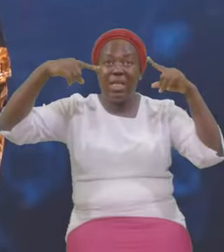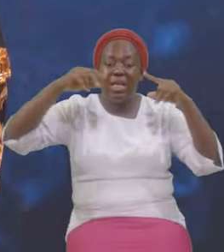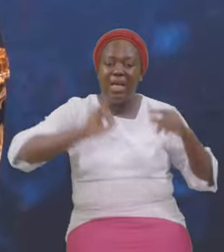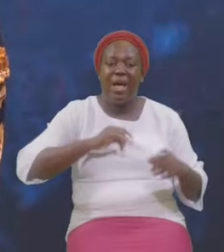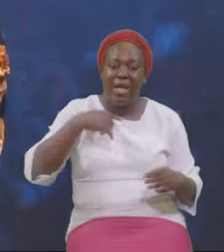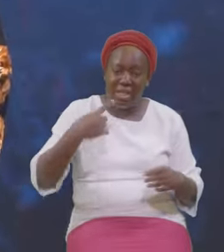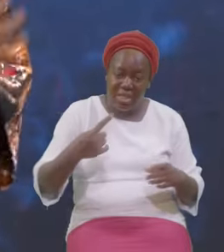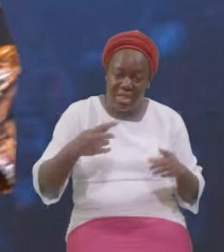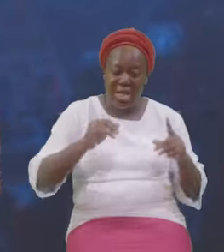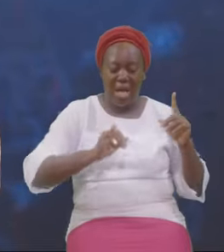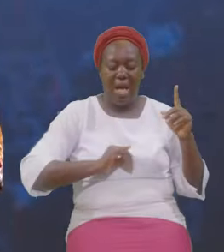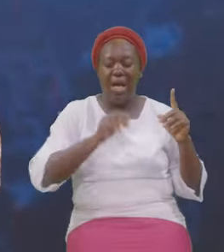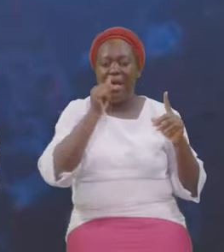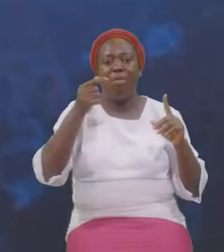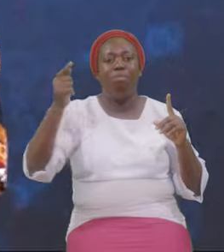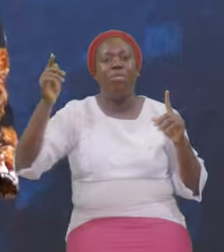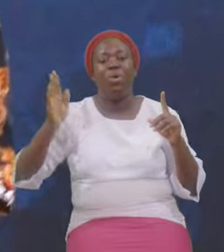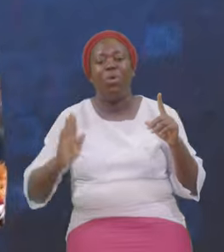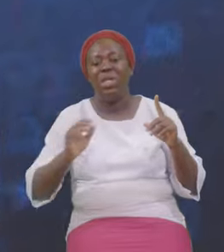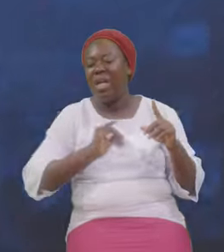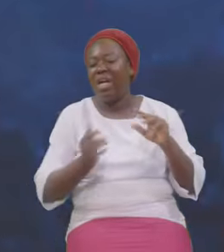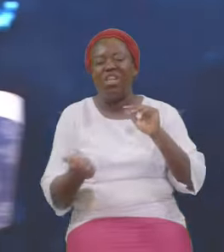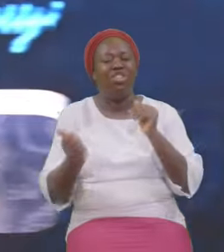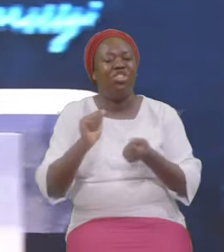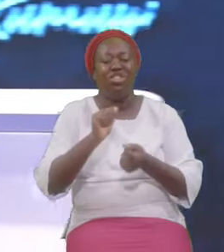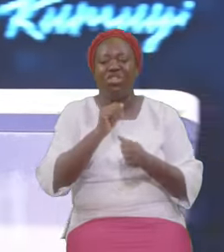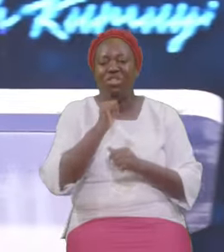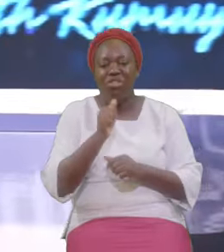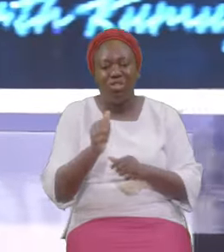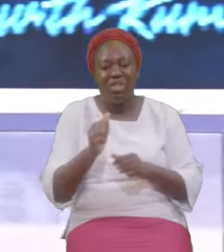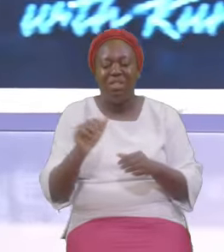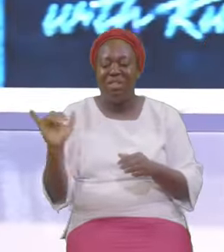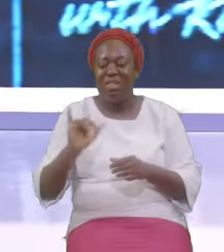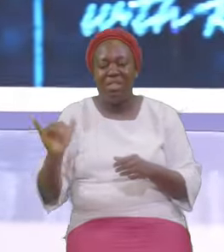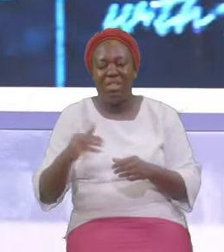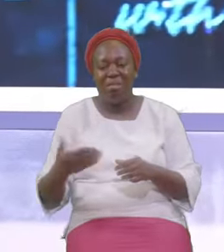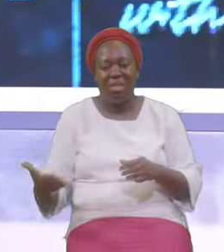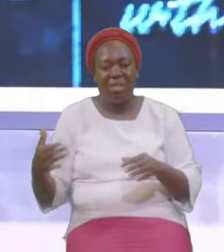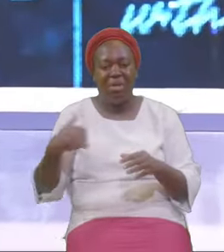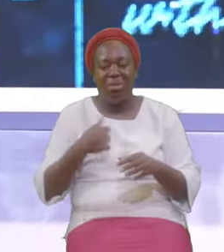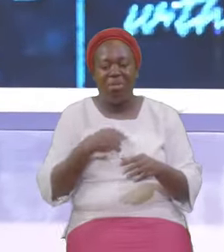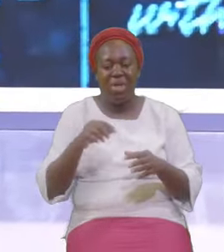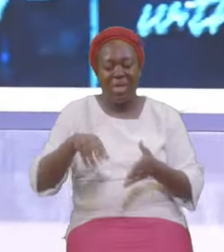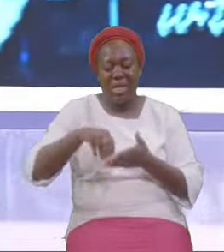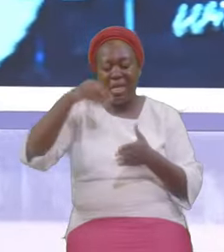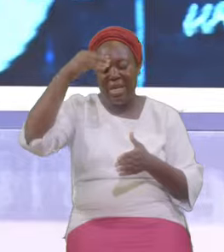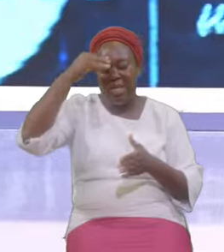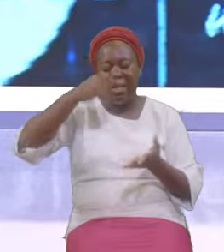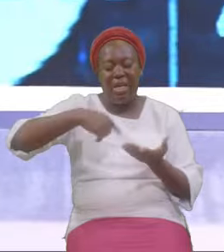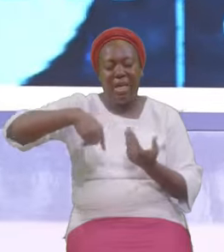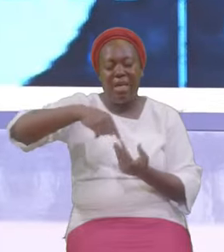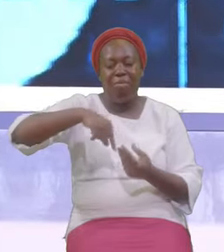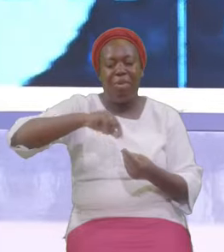God, I change not. The same thing we learn about our Lord Jesus Christ.